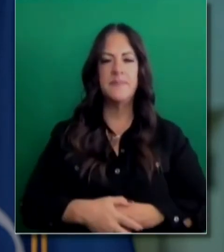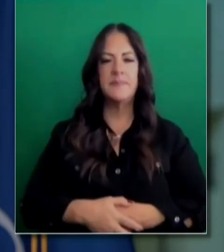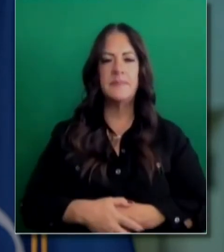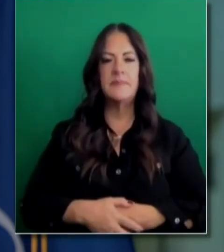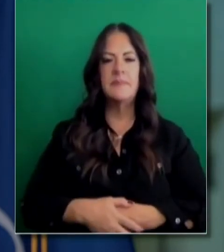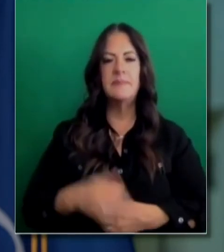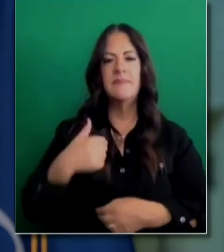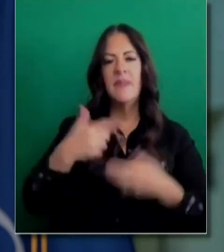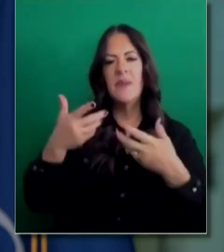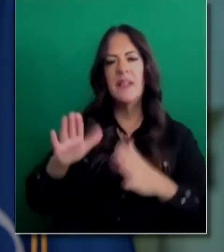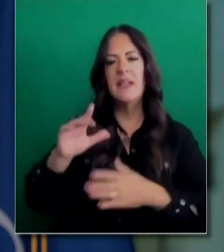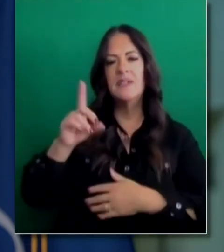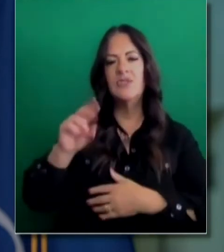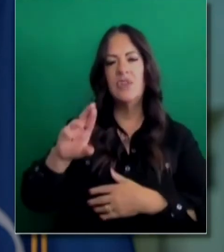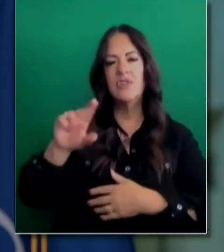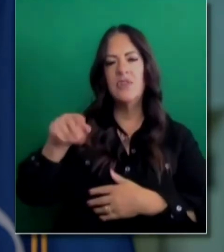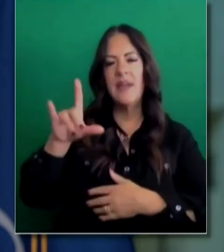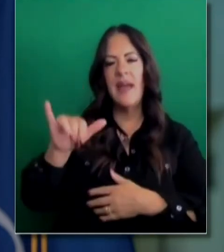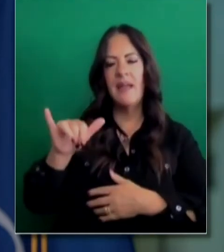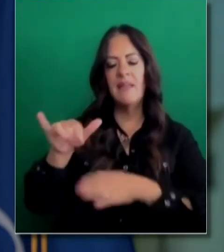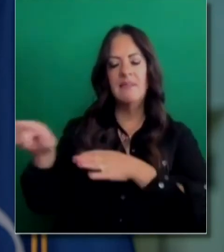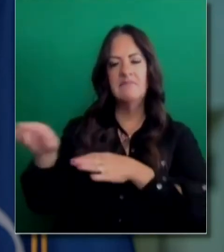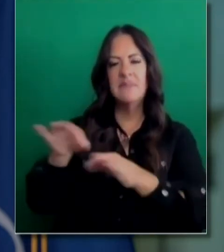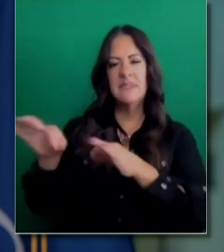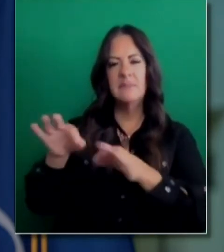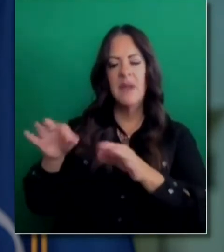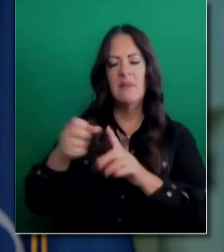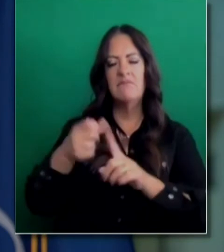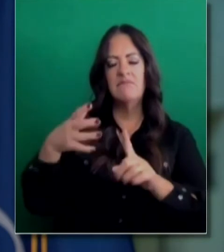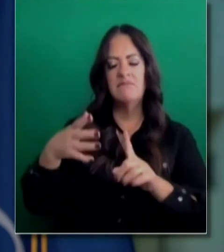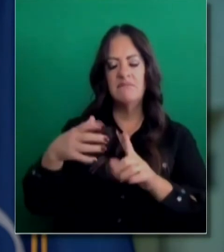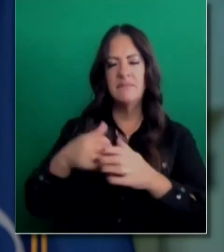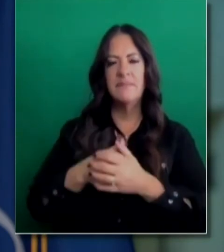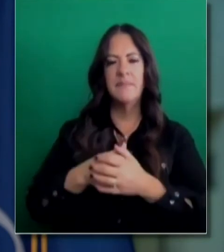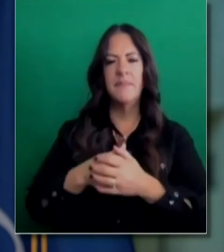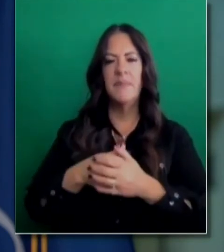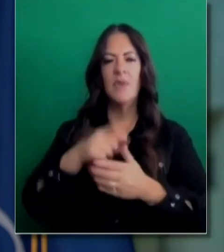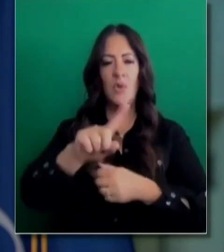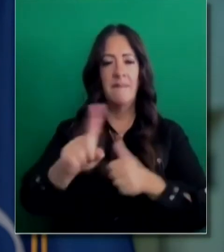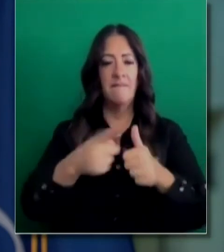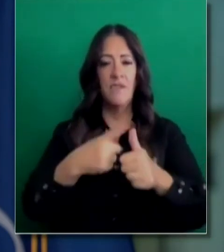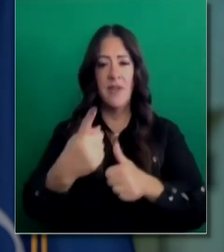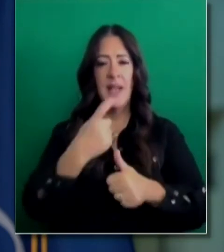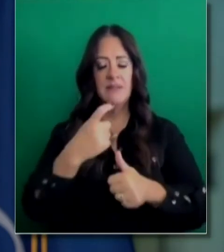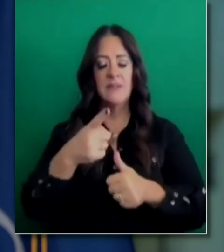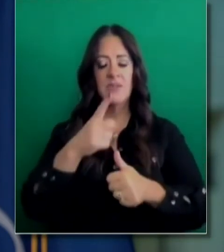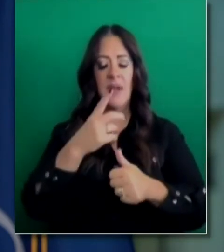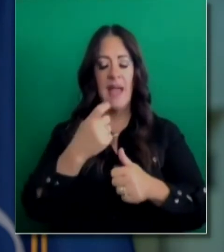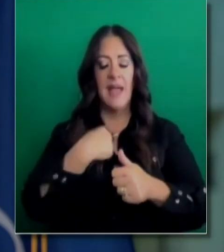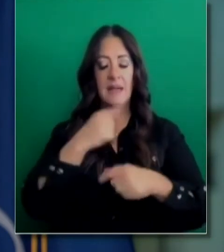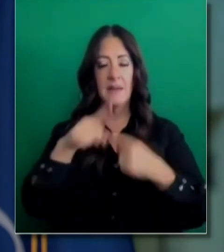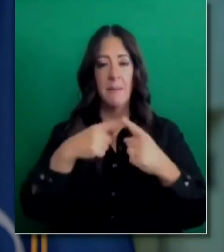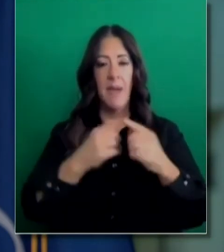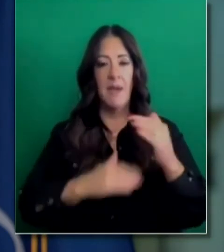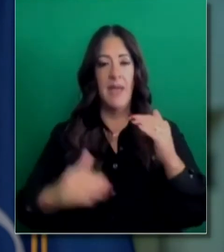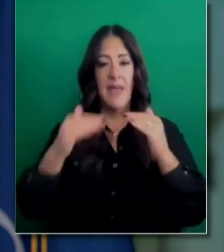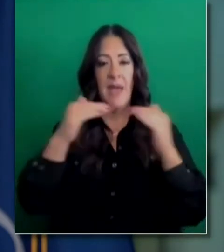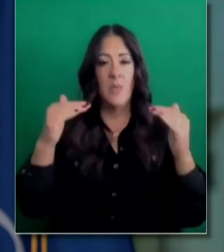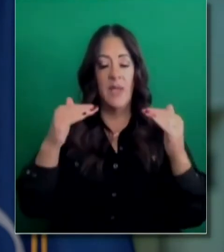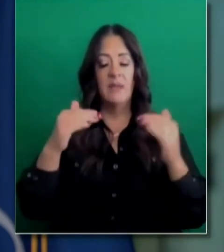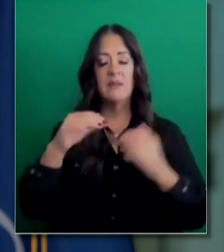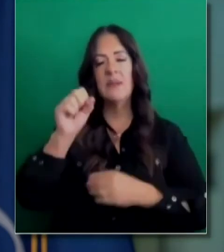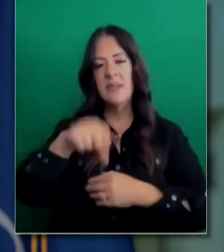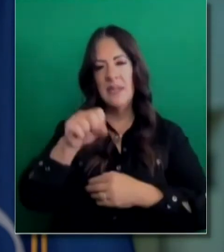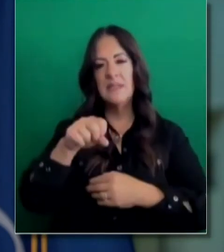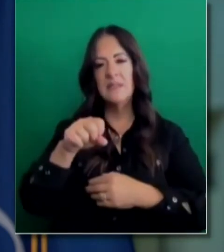turn it over to Dr. Galley. Just as look, as it relates to the first part of your question, equity, focus on vaccinating the vaccinators,